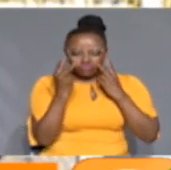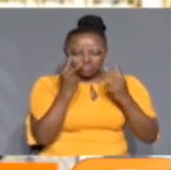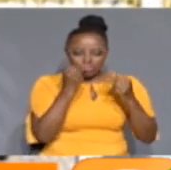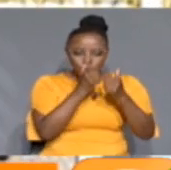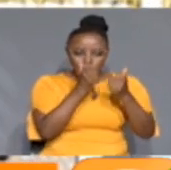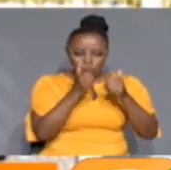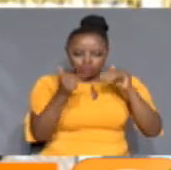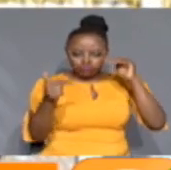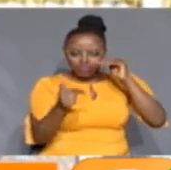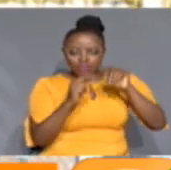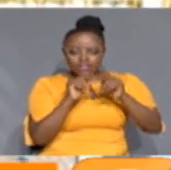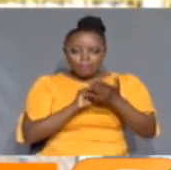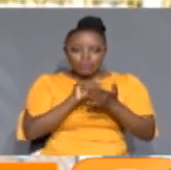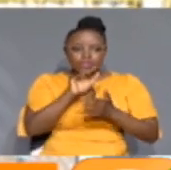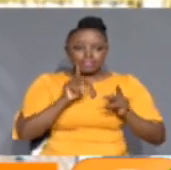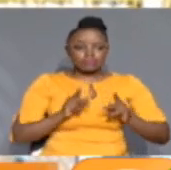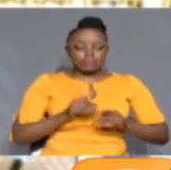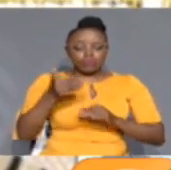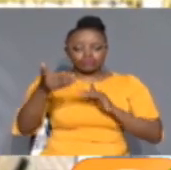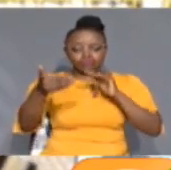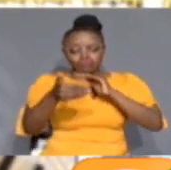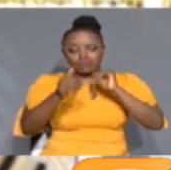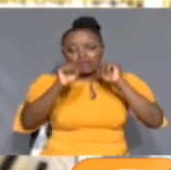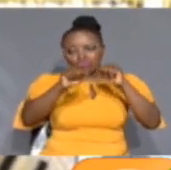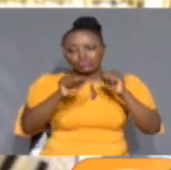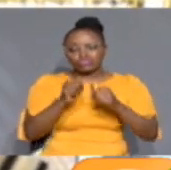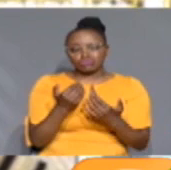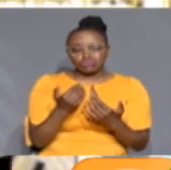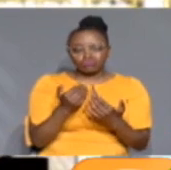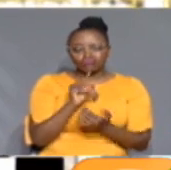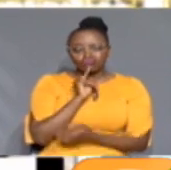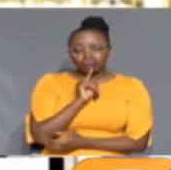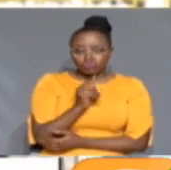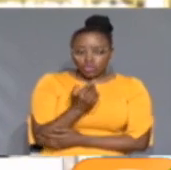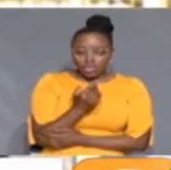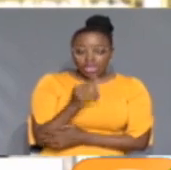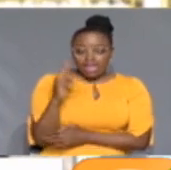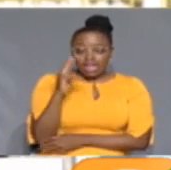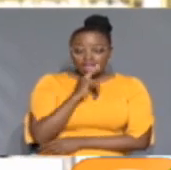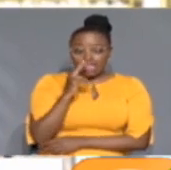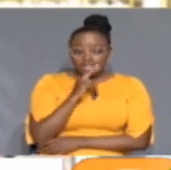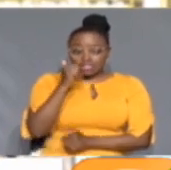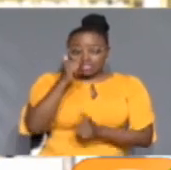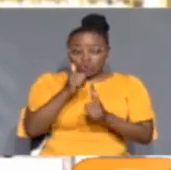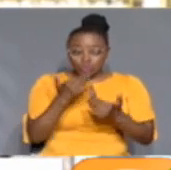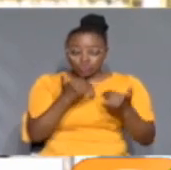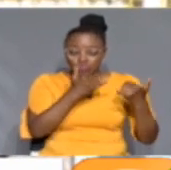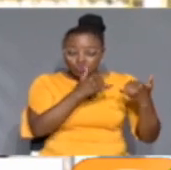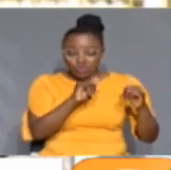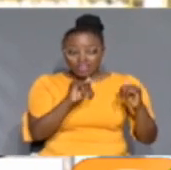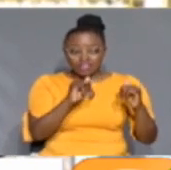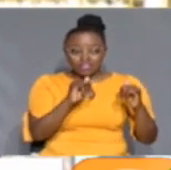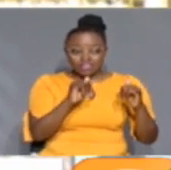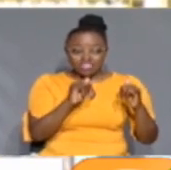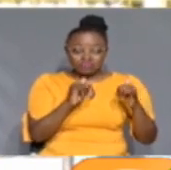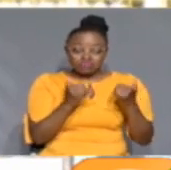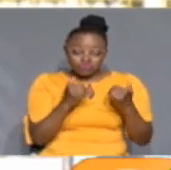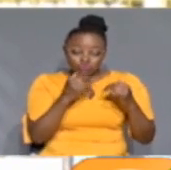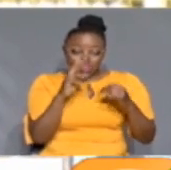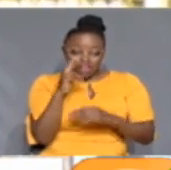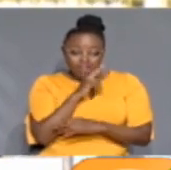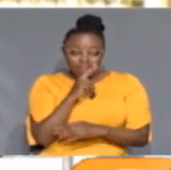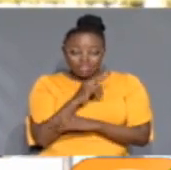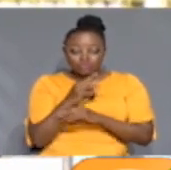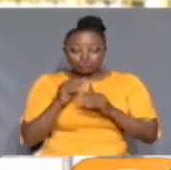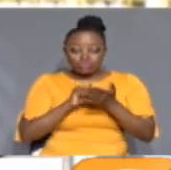when we are sending people down, then we'll be sure that the risk that we are taking to take